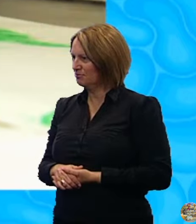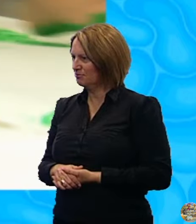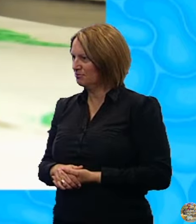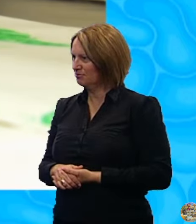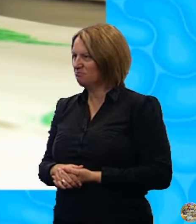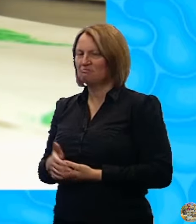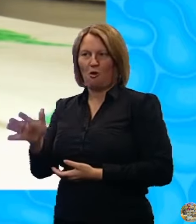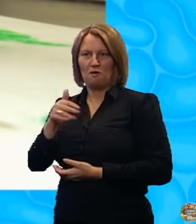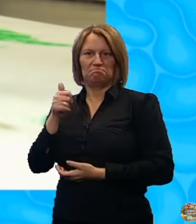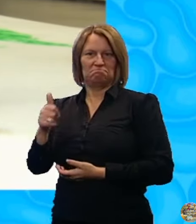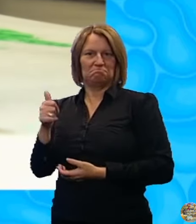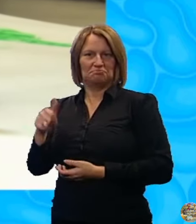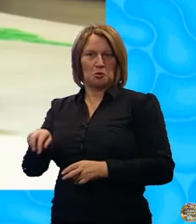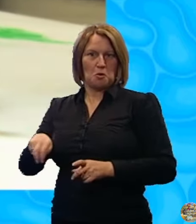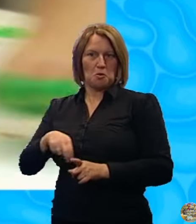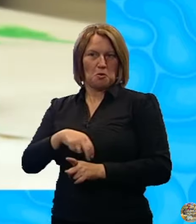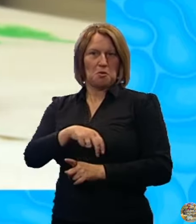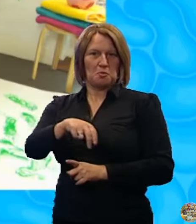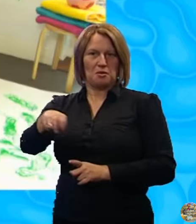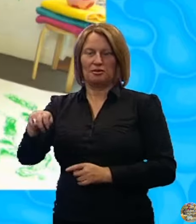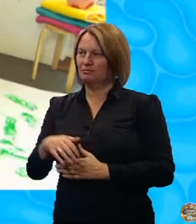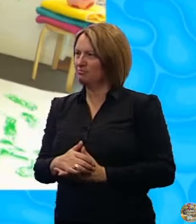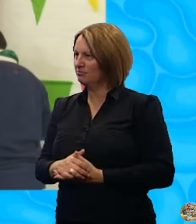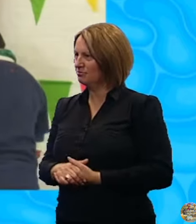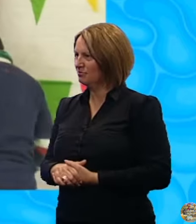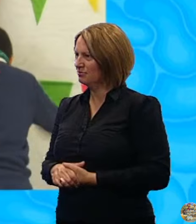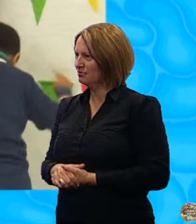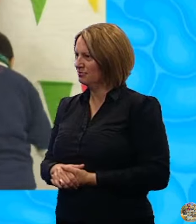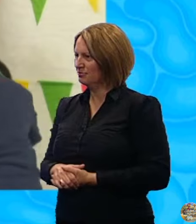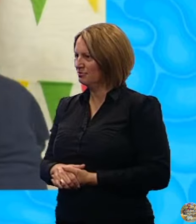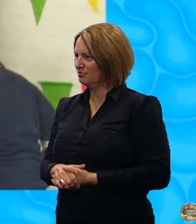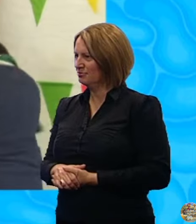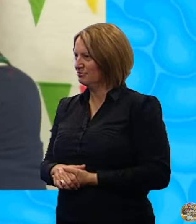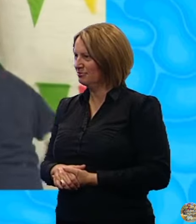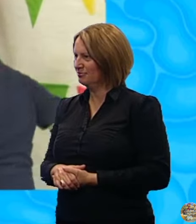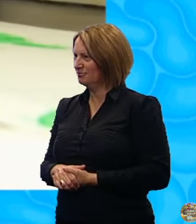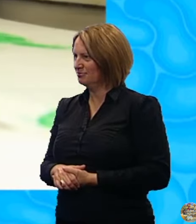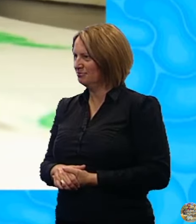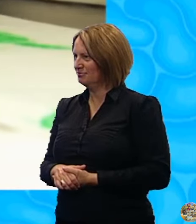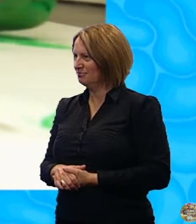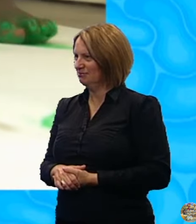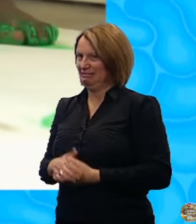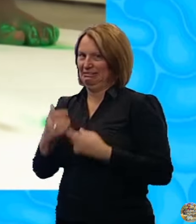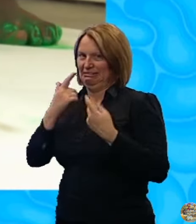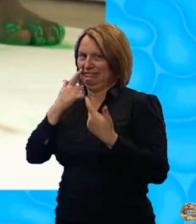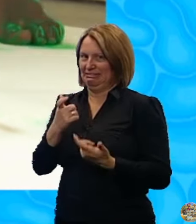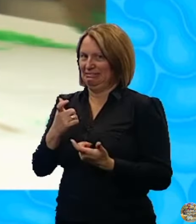Well done. Everyone walk round the sides. Oh, careful. Don't fall in the pool.